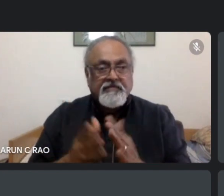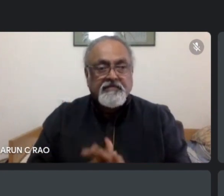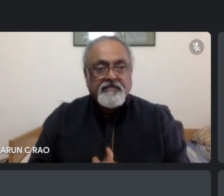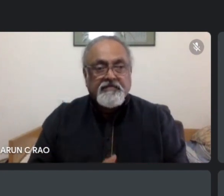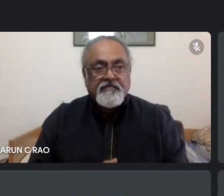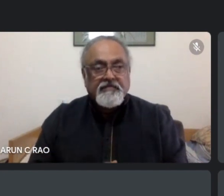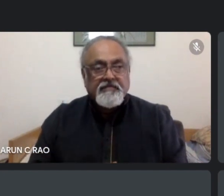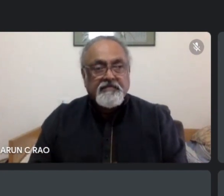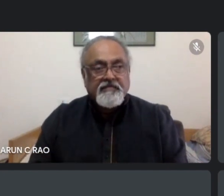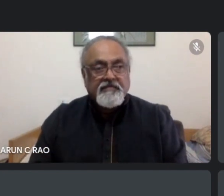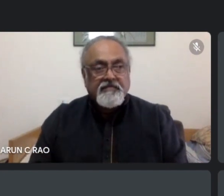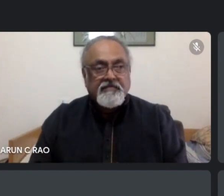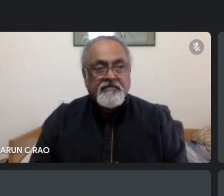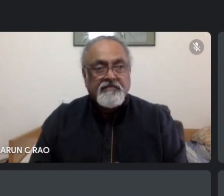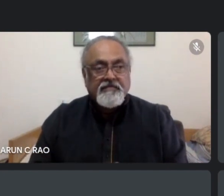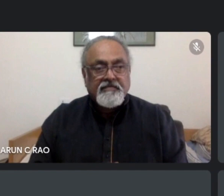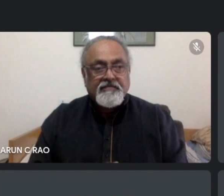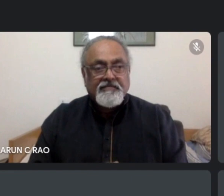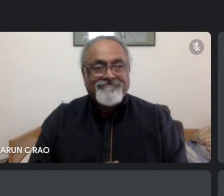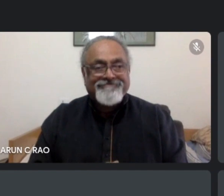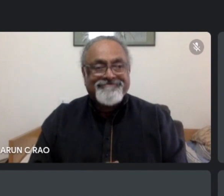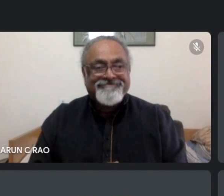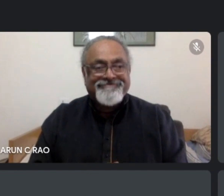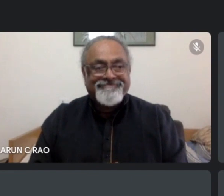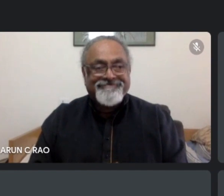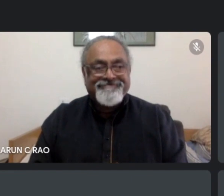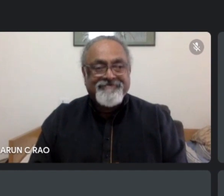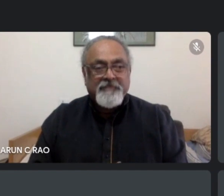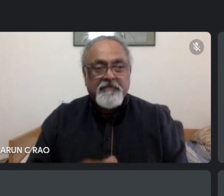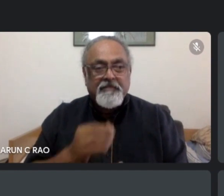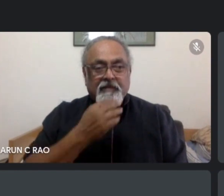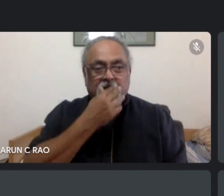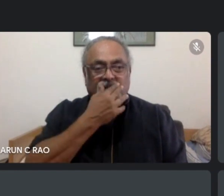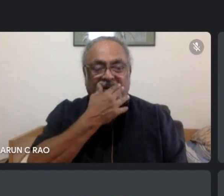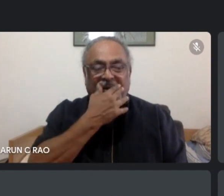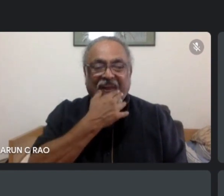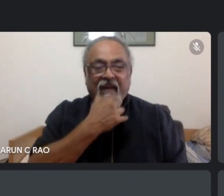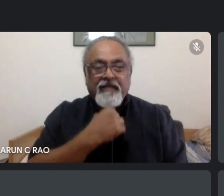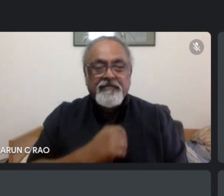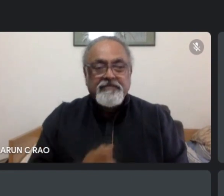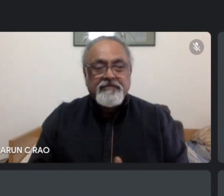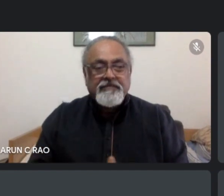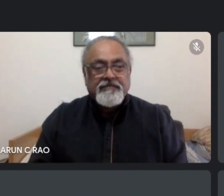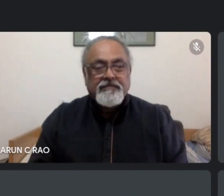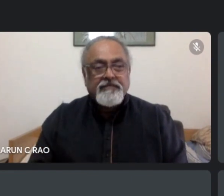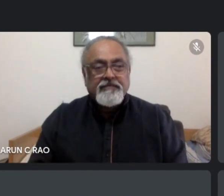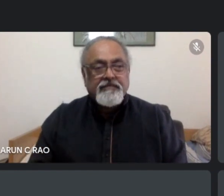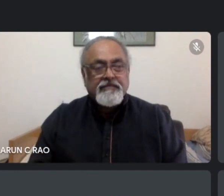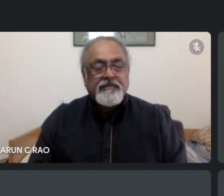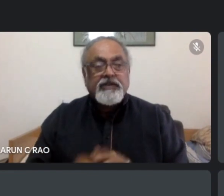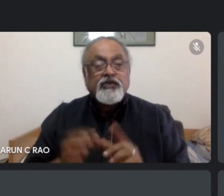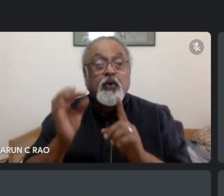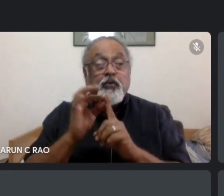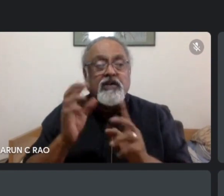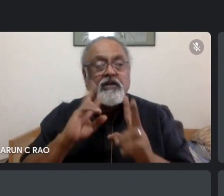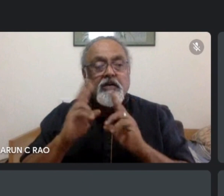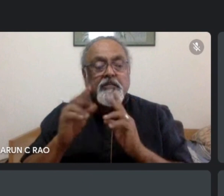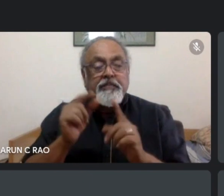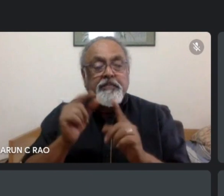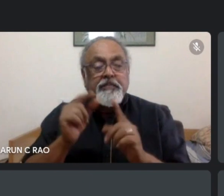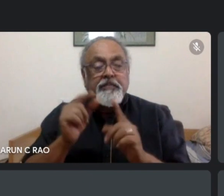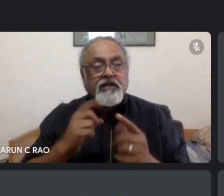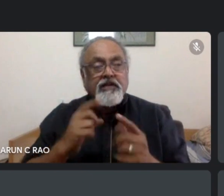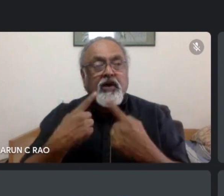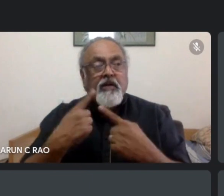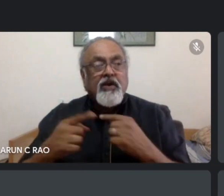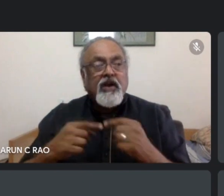yeah, yeah, thanks. I can see you now. I was just looking for where you were, whether your video was on or not. Thanks. So, Puneet is going to be talking about assessment